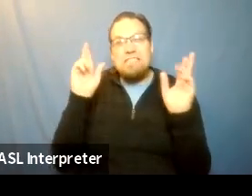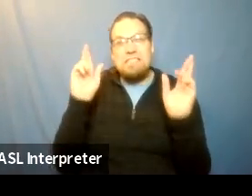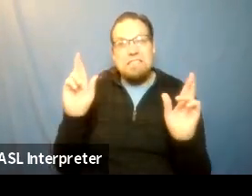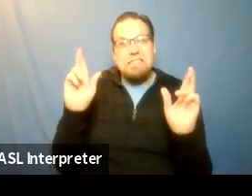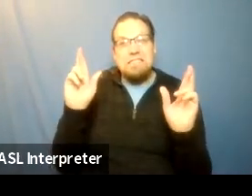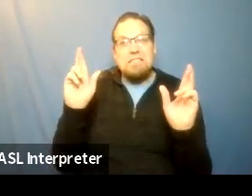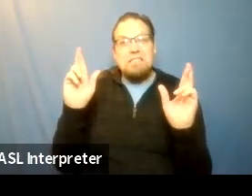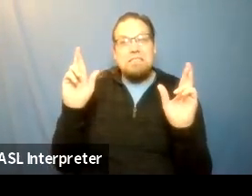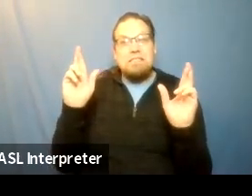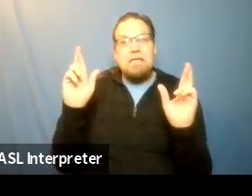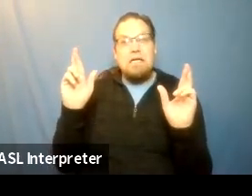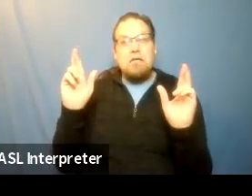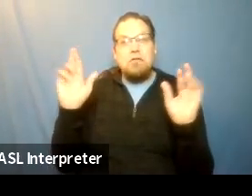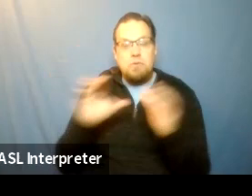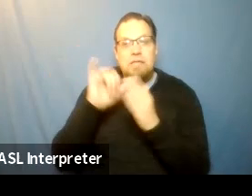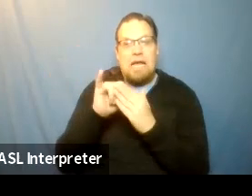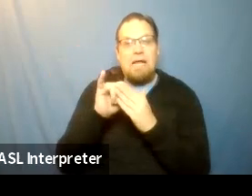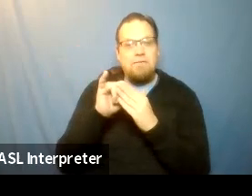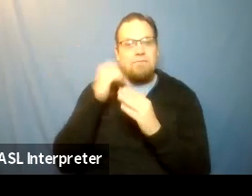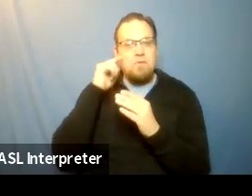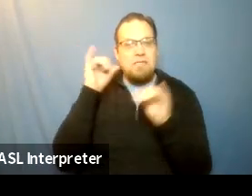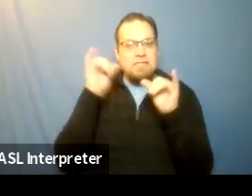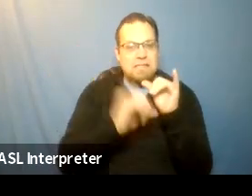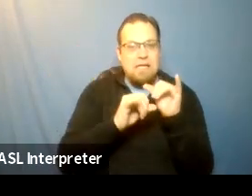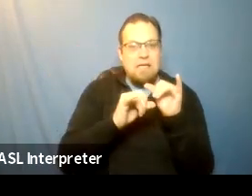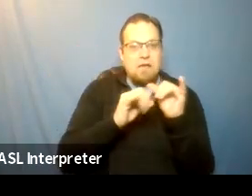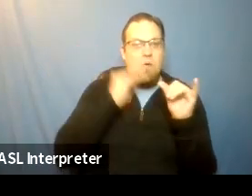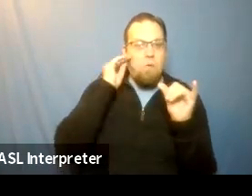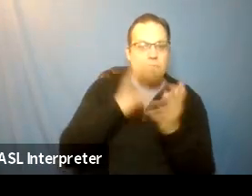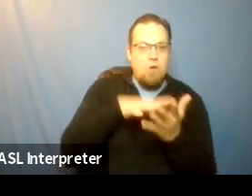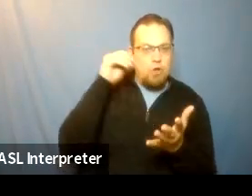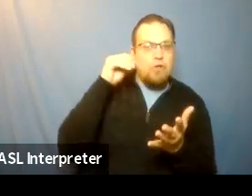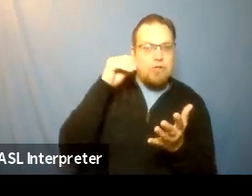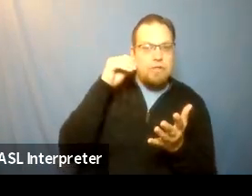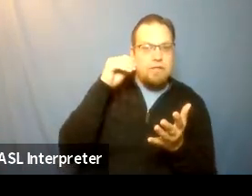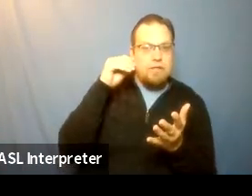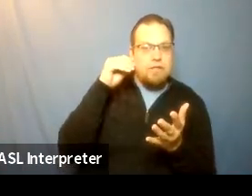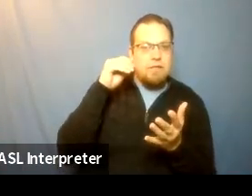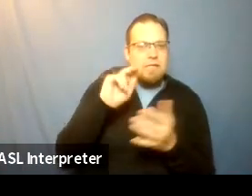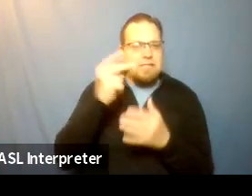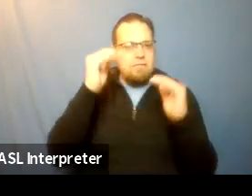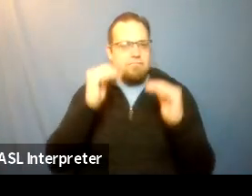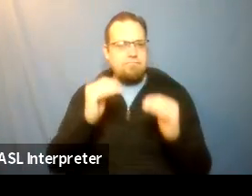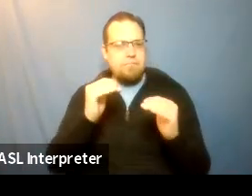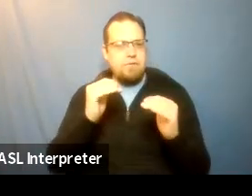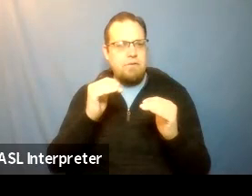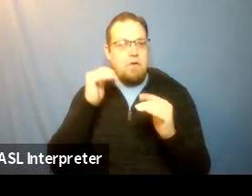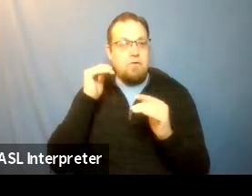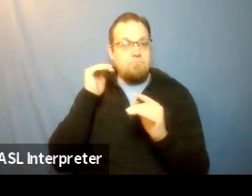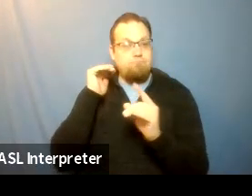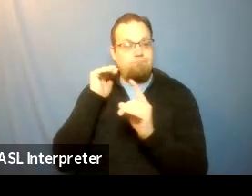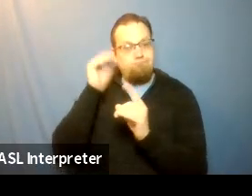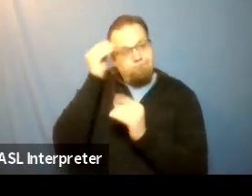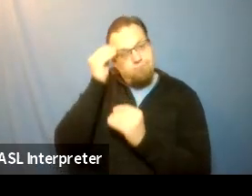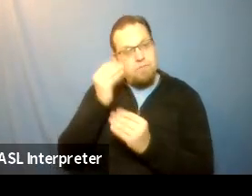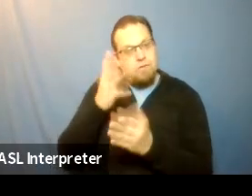in terms of staying and remote learning. The second bullet there, notifications will be sent to families that their